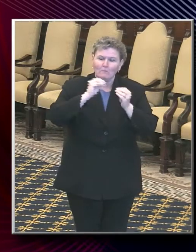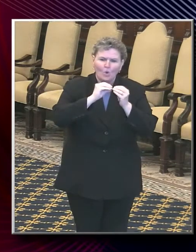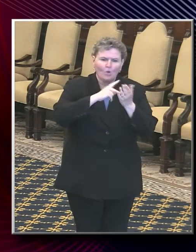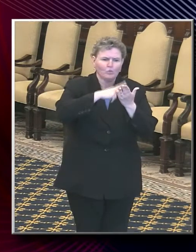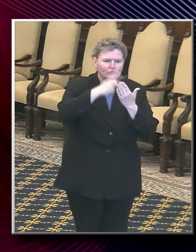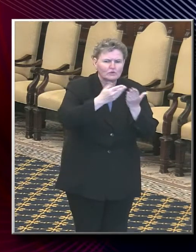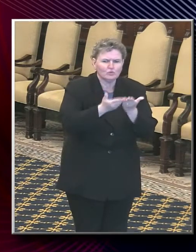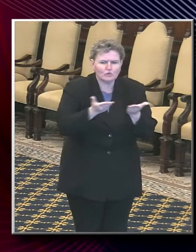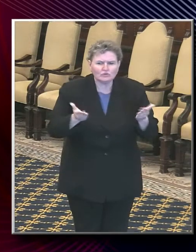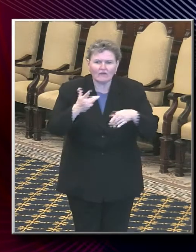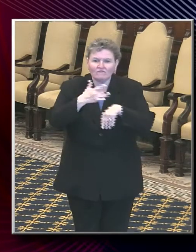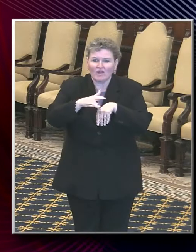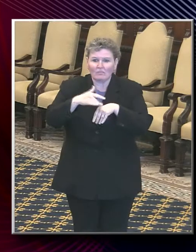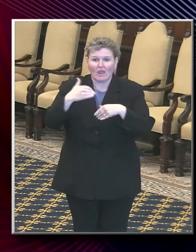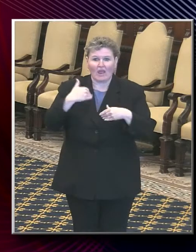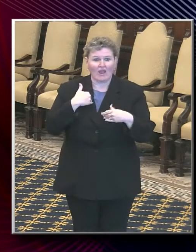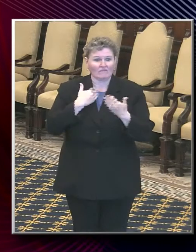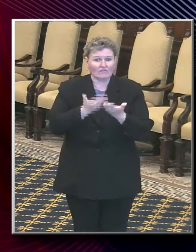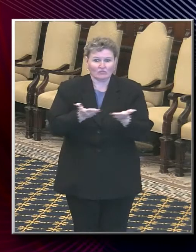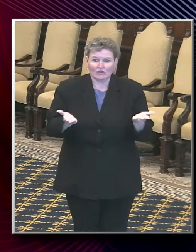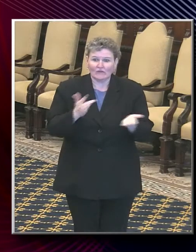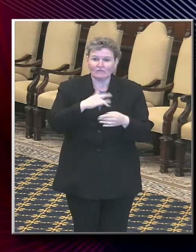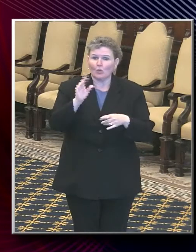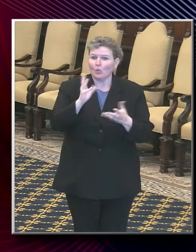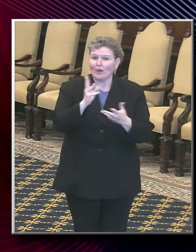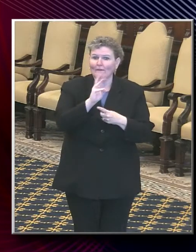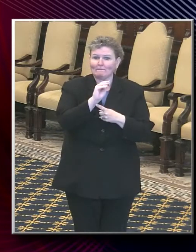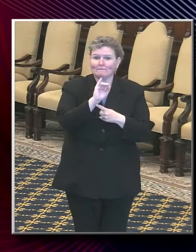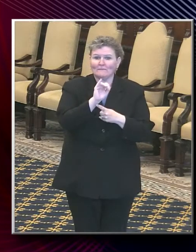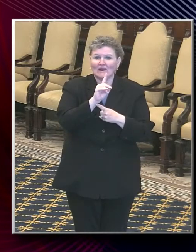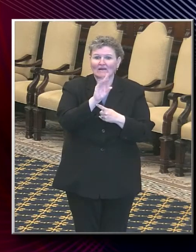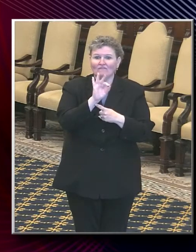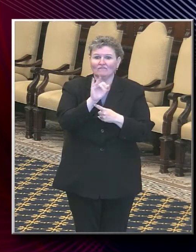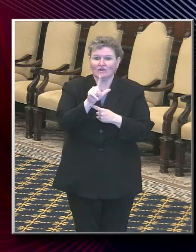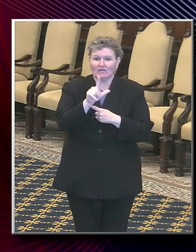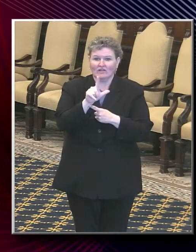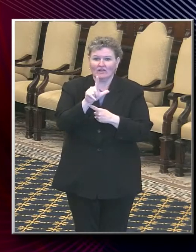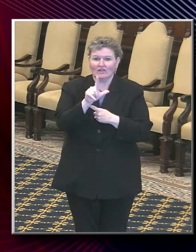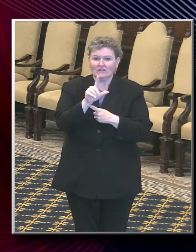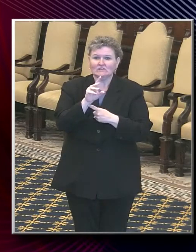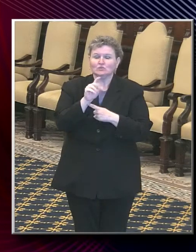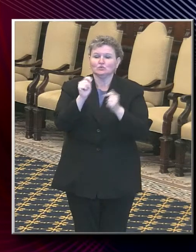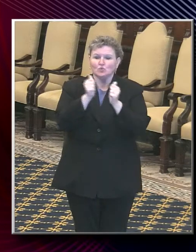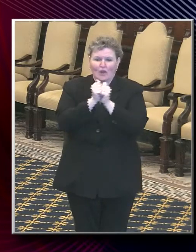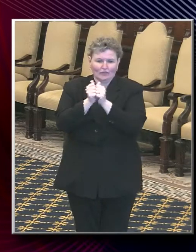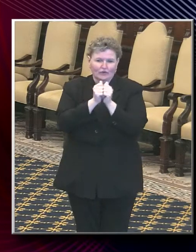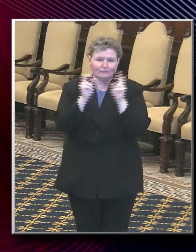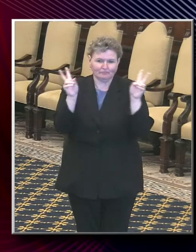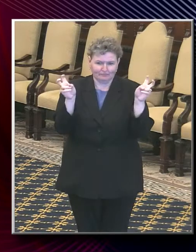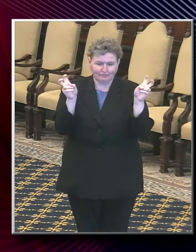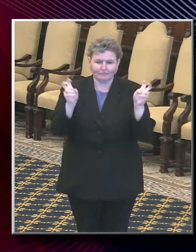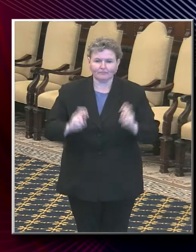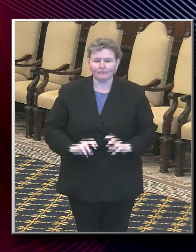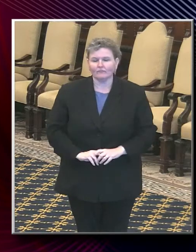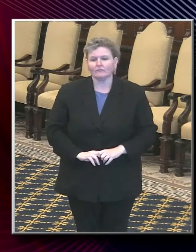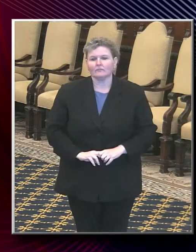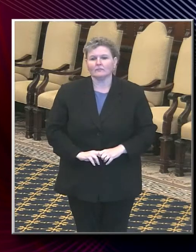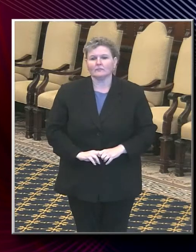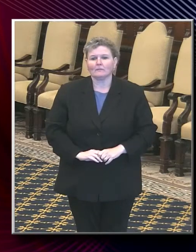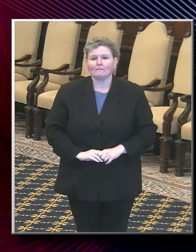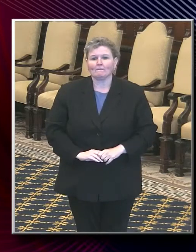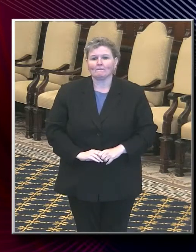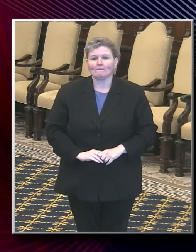everyone that May is Mental Health Awareness Month. During this challenging time, it's more important than ever to seek help if you or your loved ones are